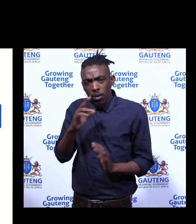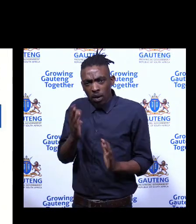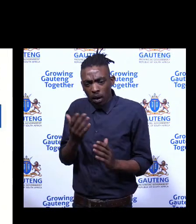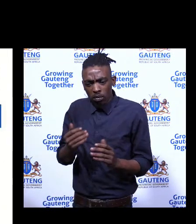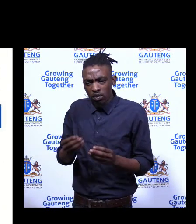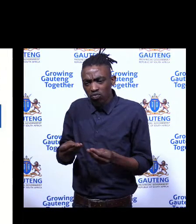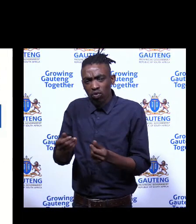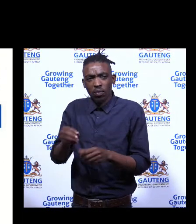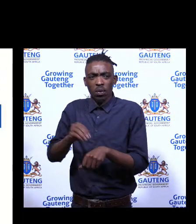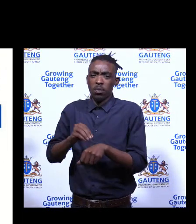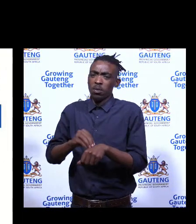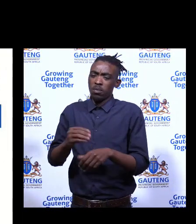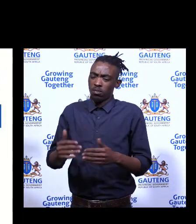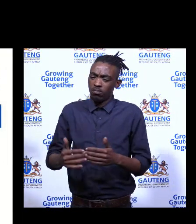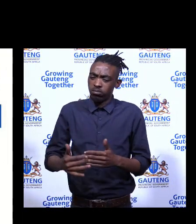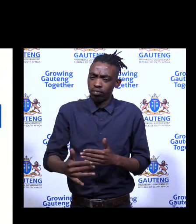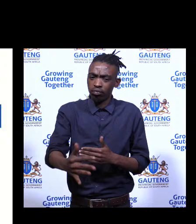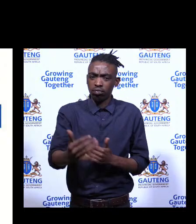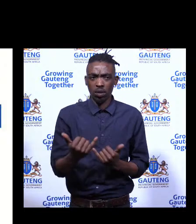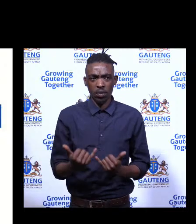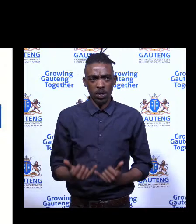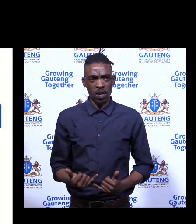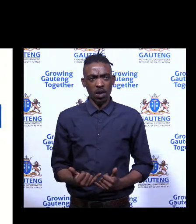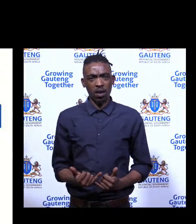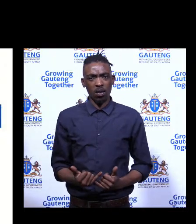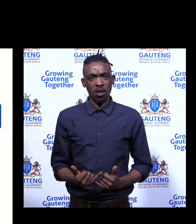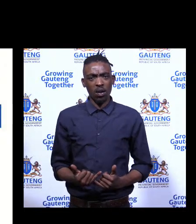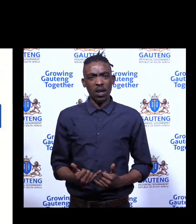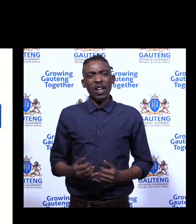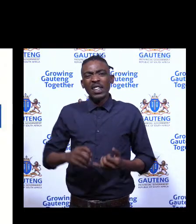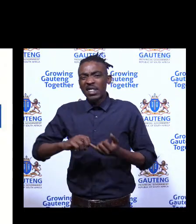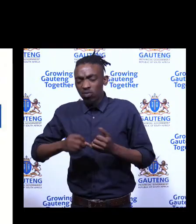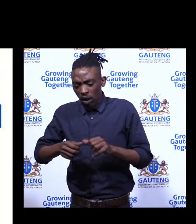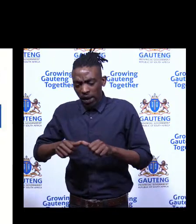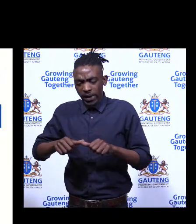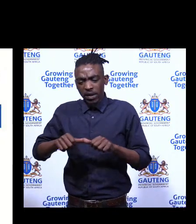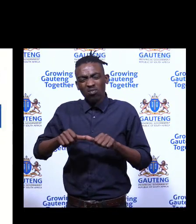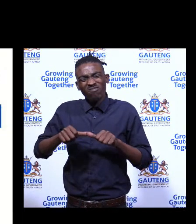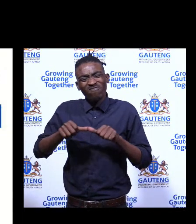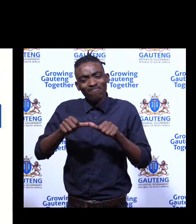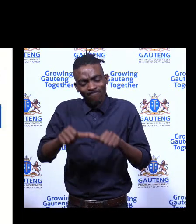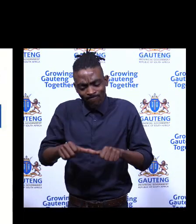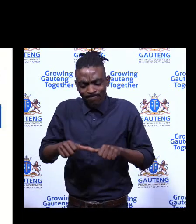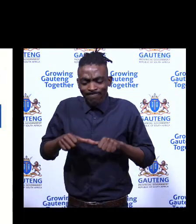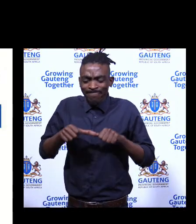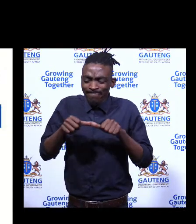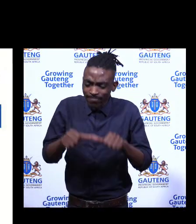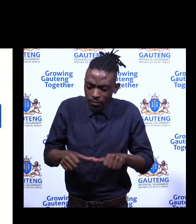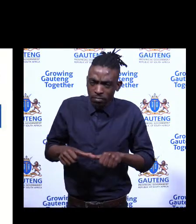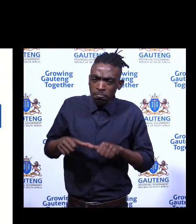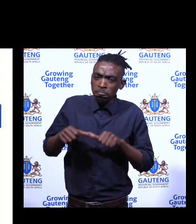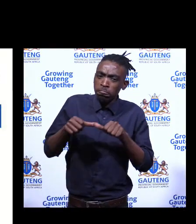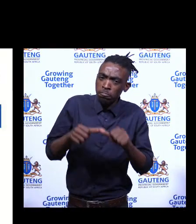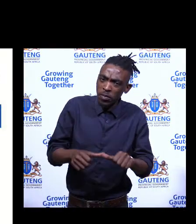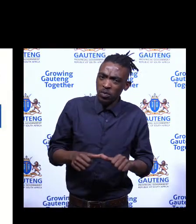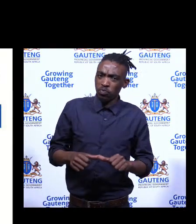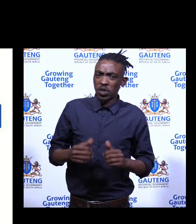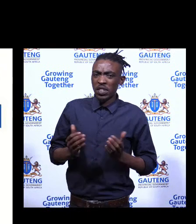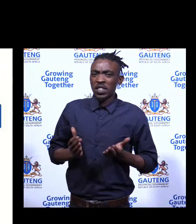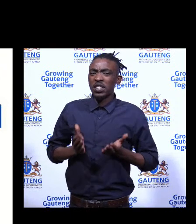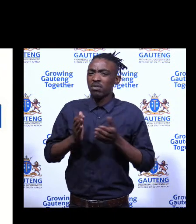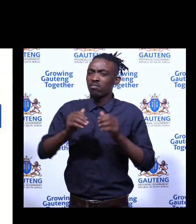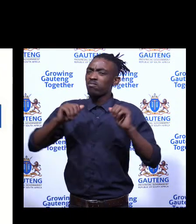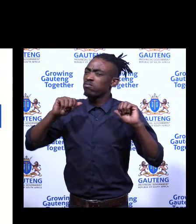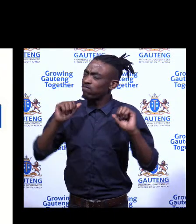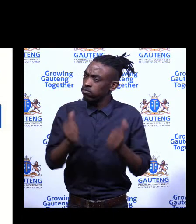sustainability and be able to continue providing a good quality health services